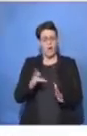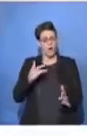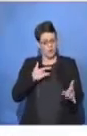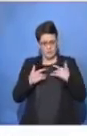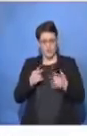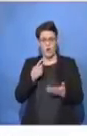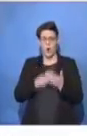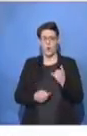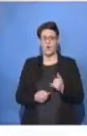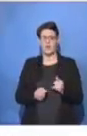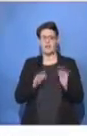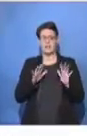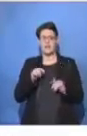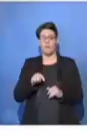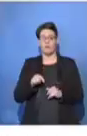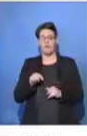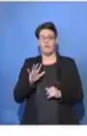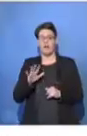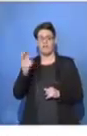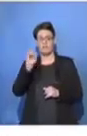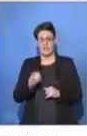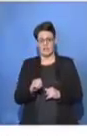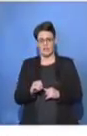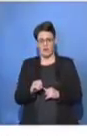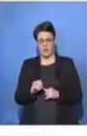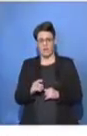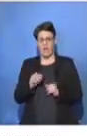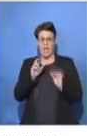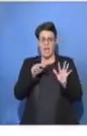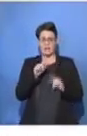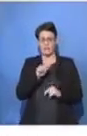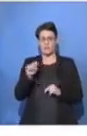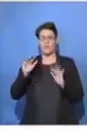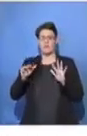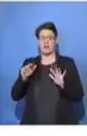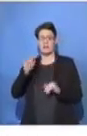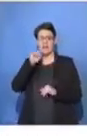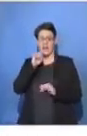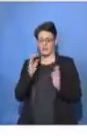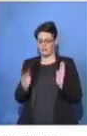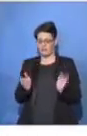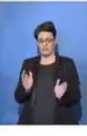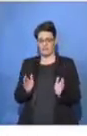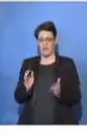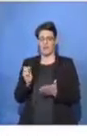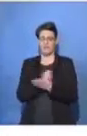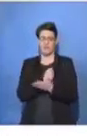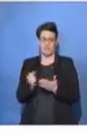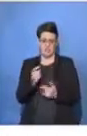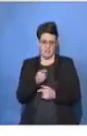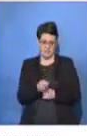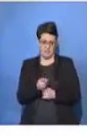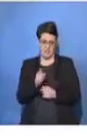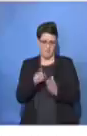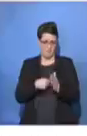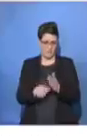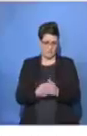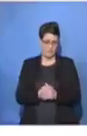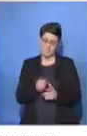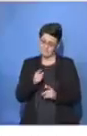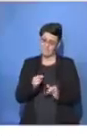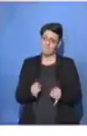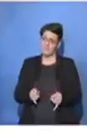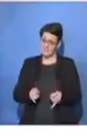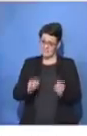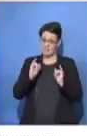only 18.5% of youth in the 18 to 19 age bracket registered to vote. This is a matter of